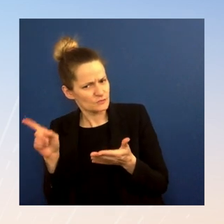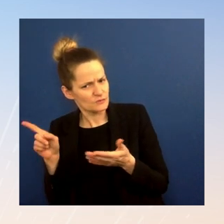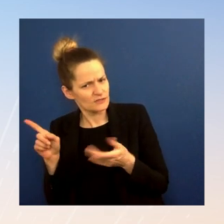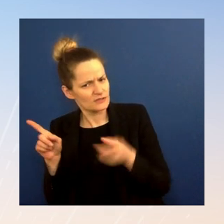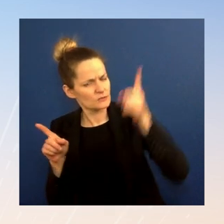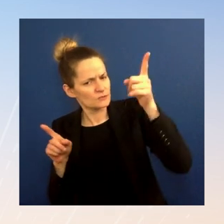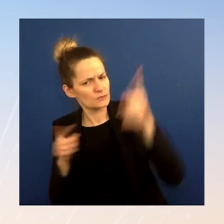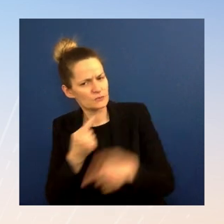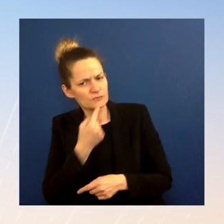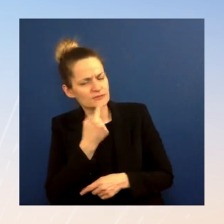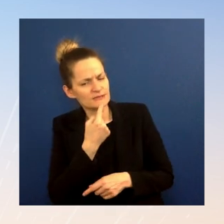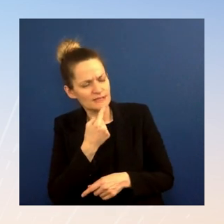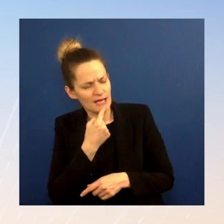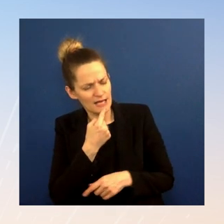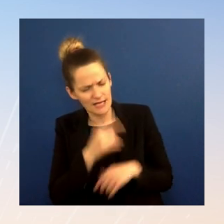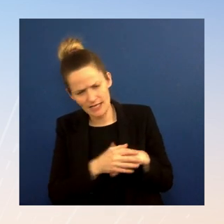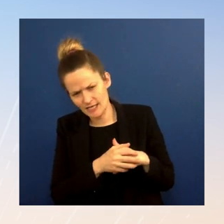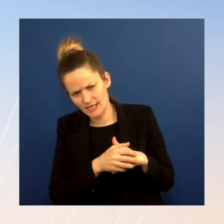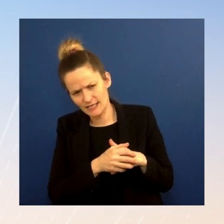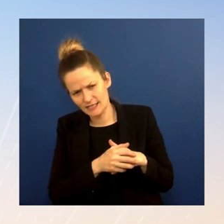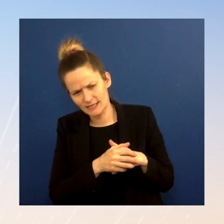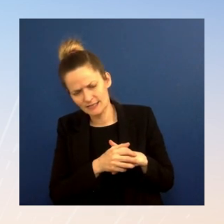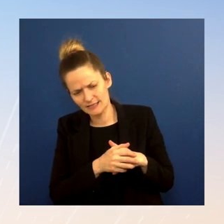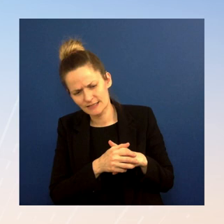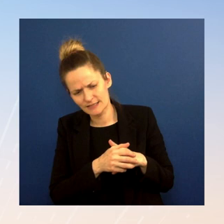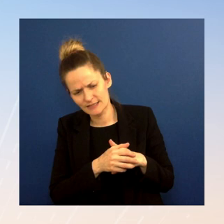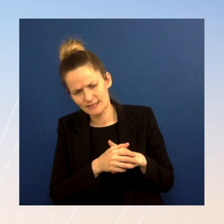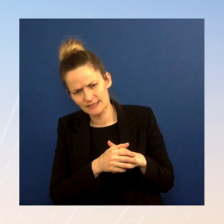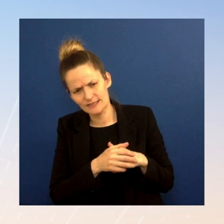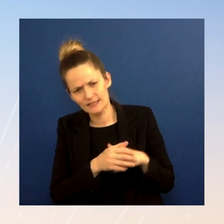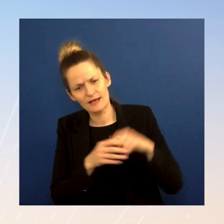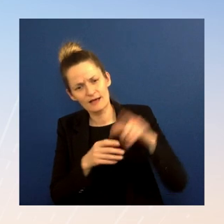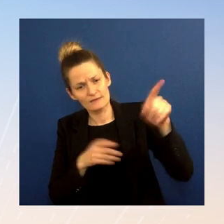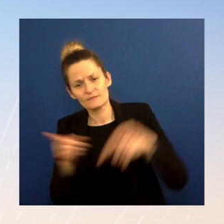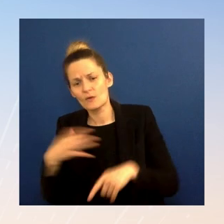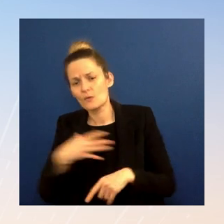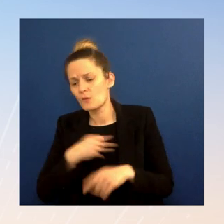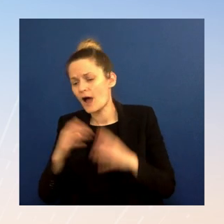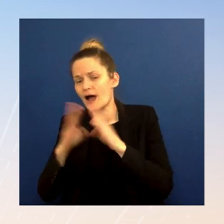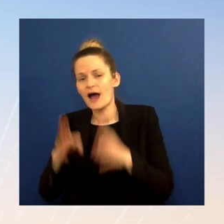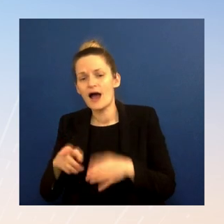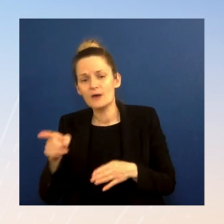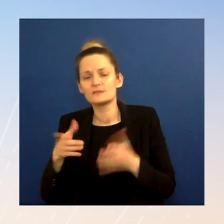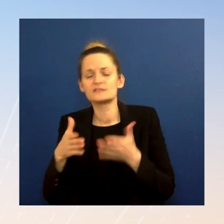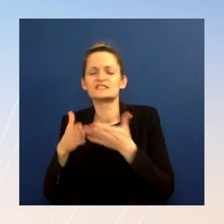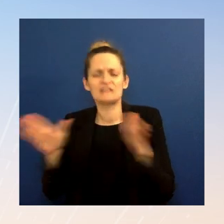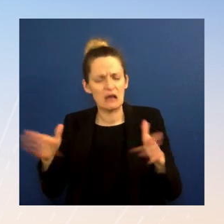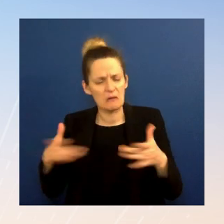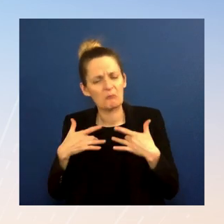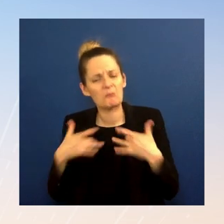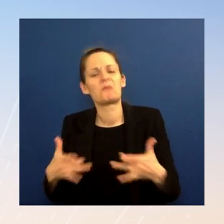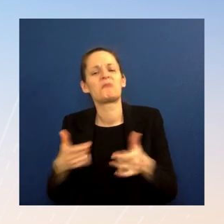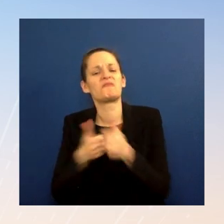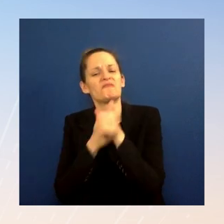saw China as still abiding by international sanctions put on Russia. Does that view still hold a week later? Is that generally how the